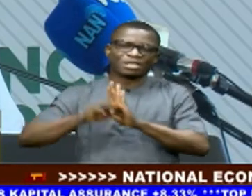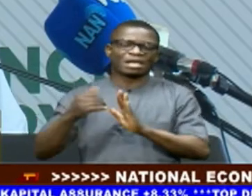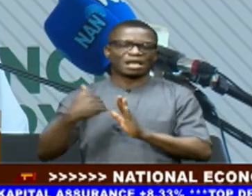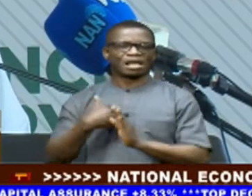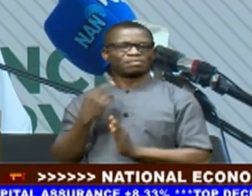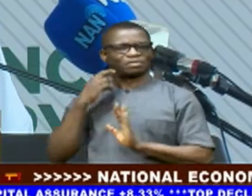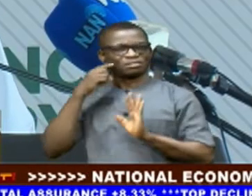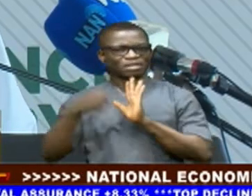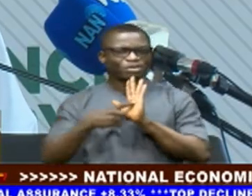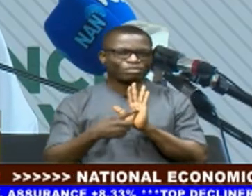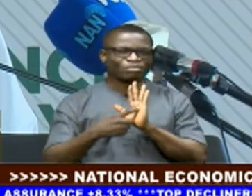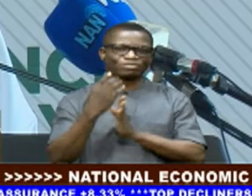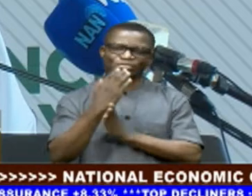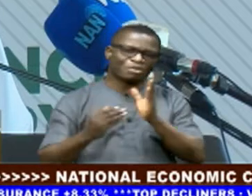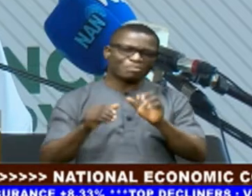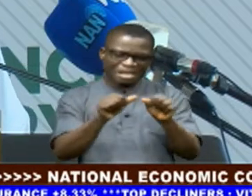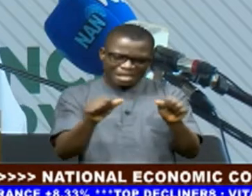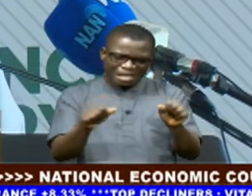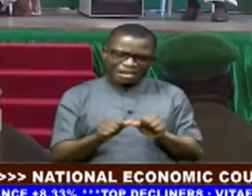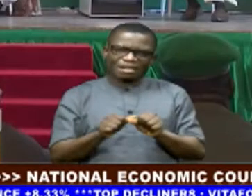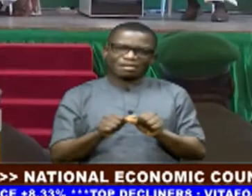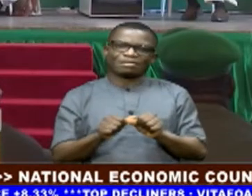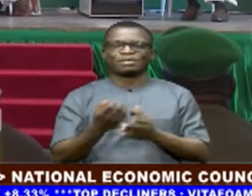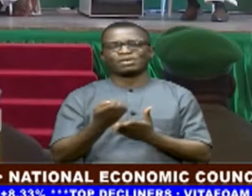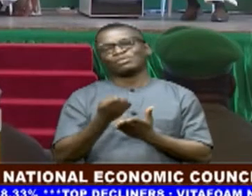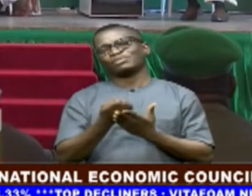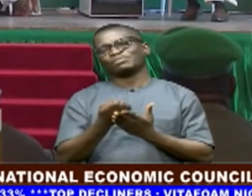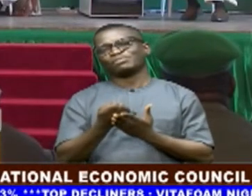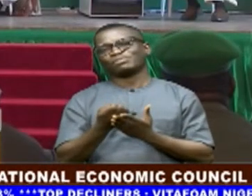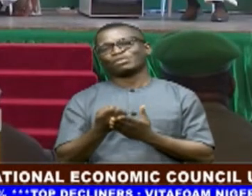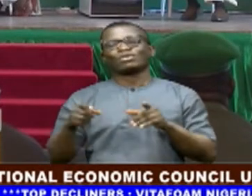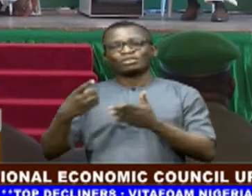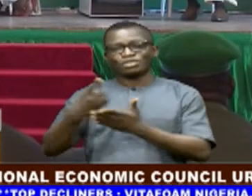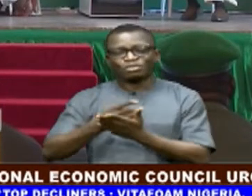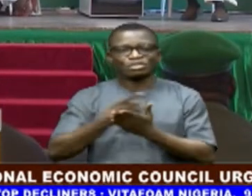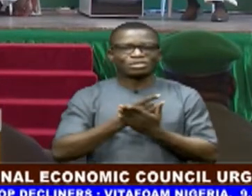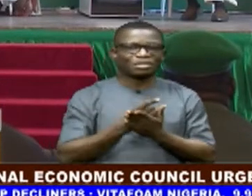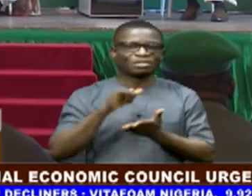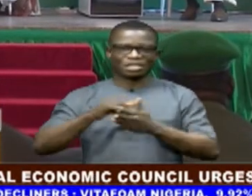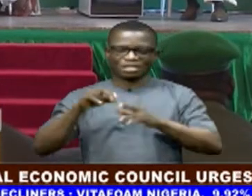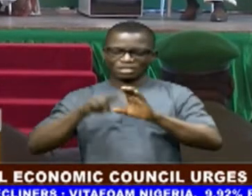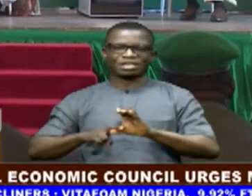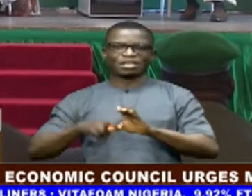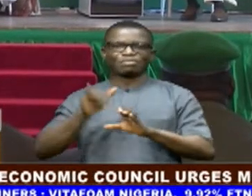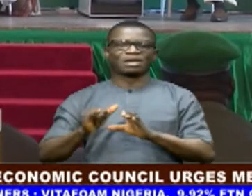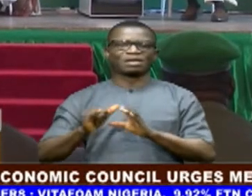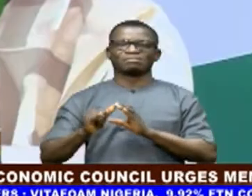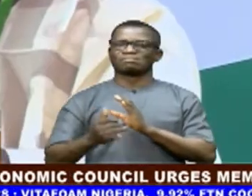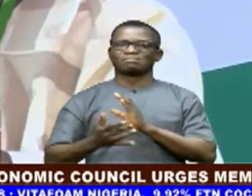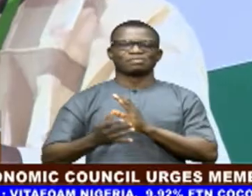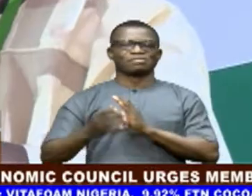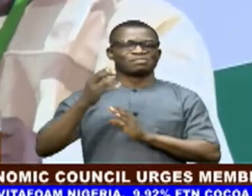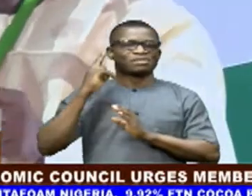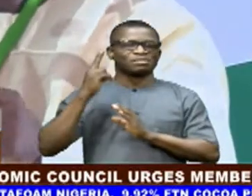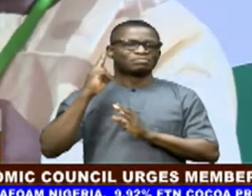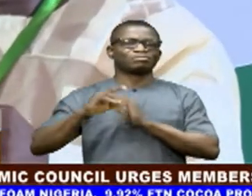potentials of certain sectors for the economy. Panel of discussants, moderated by a veteran broadcaster, Cyril